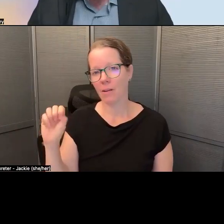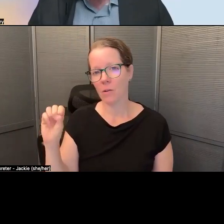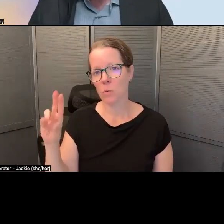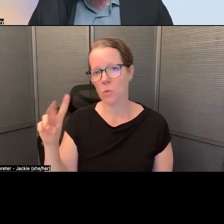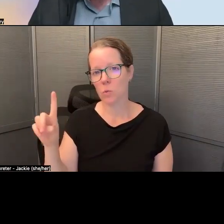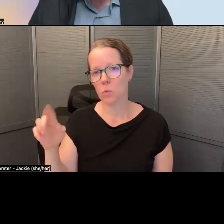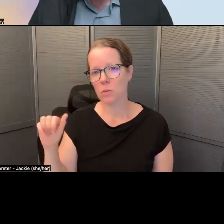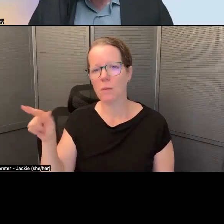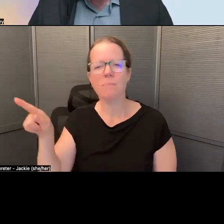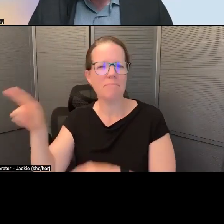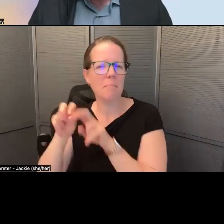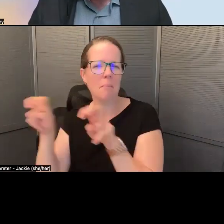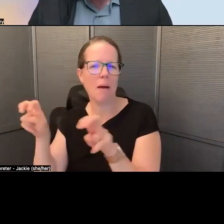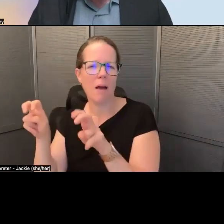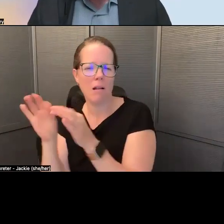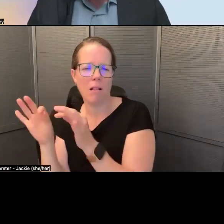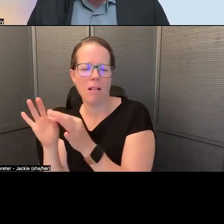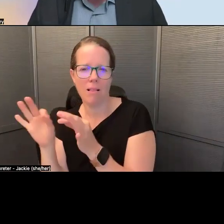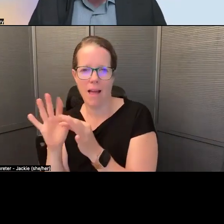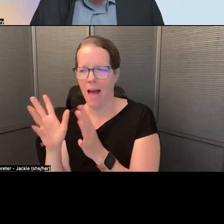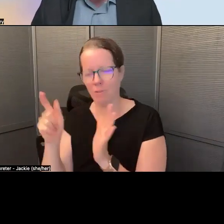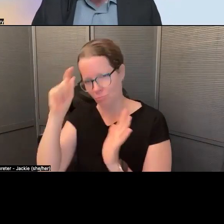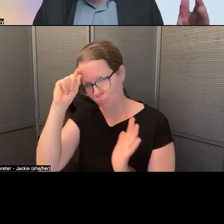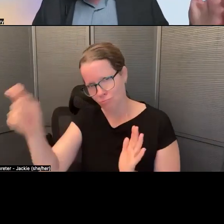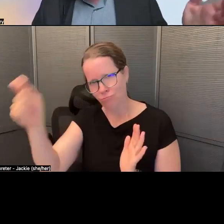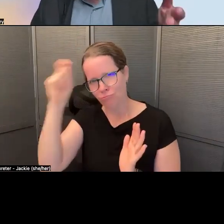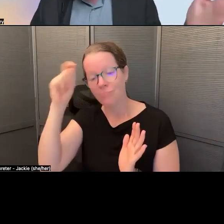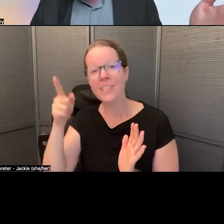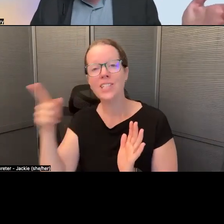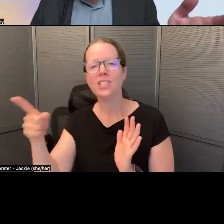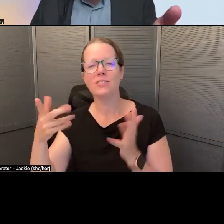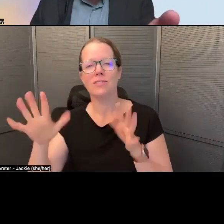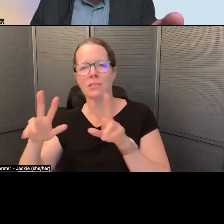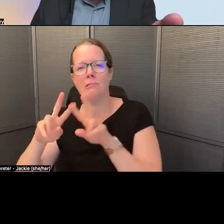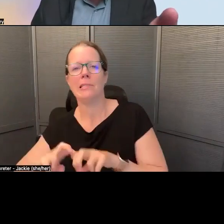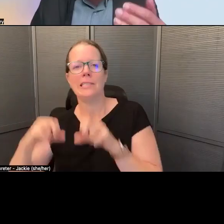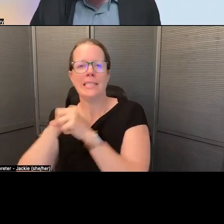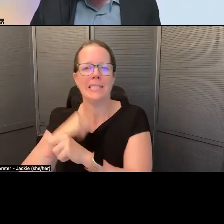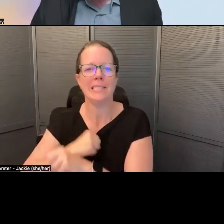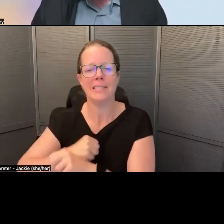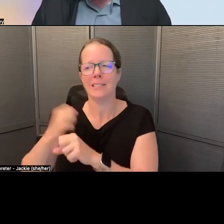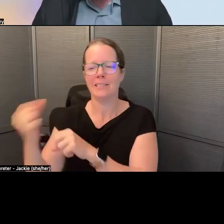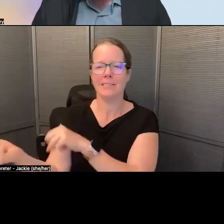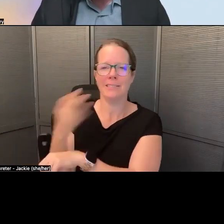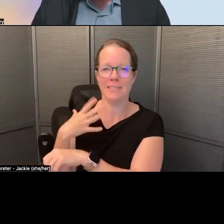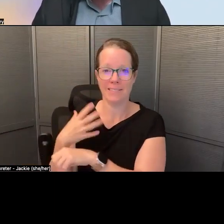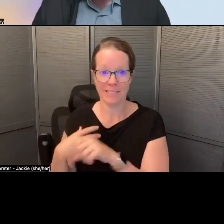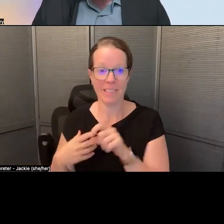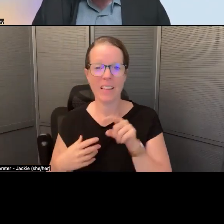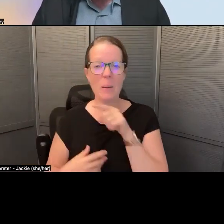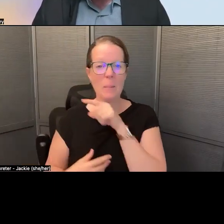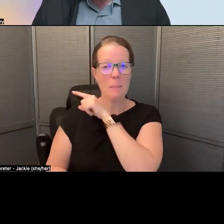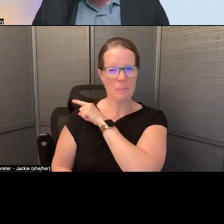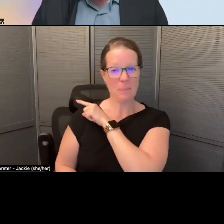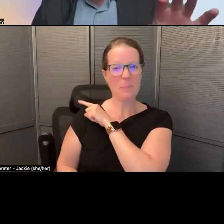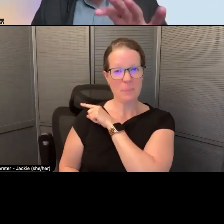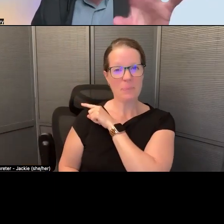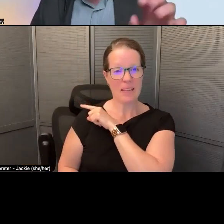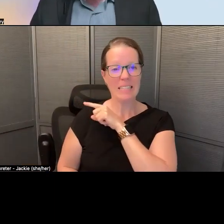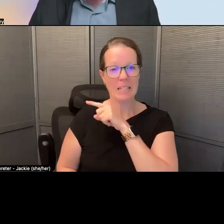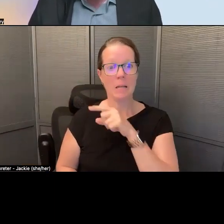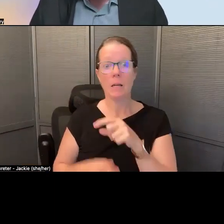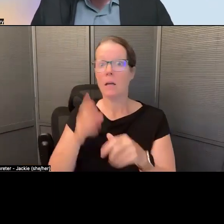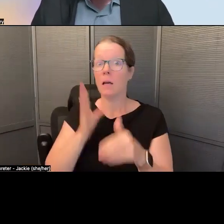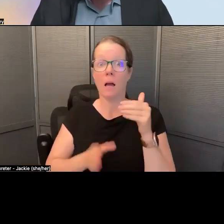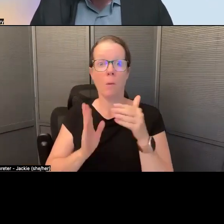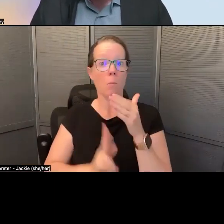this. She ran the numbers and sent them to me, but these results, you'll notice this ended in June of last year that we ended